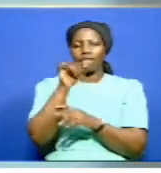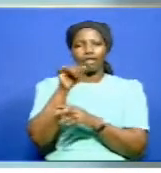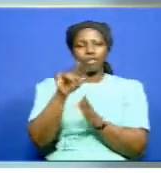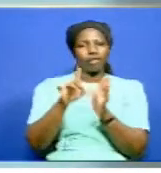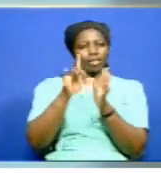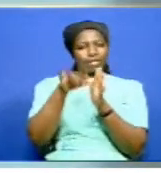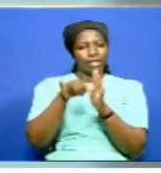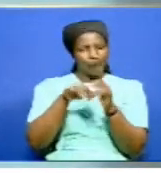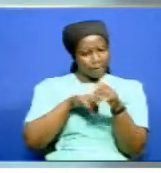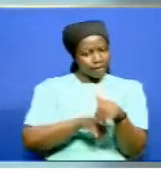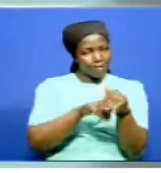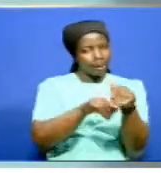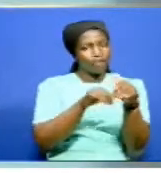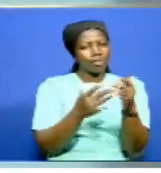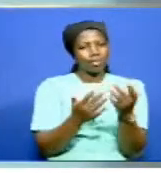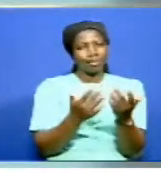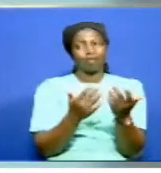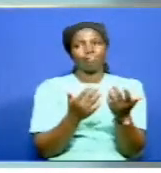by